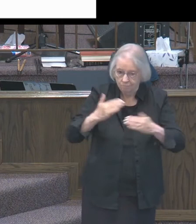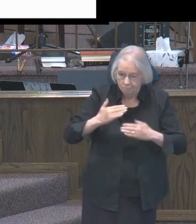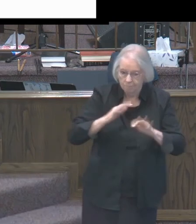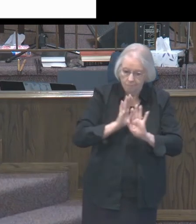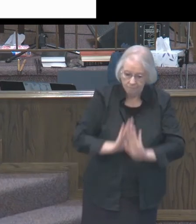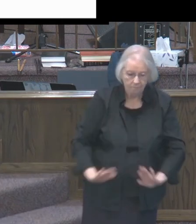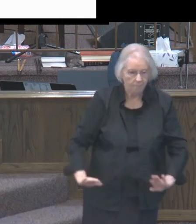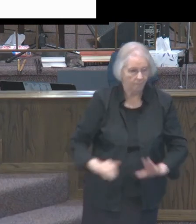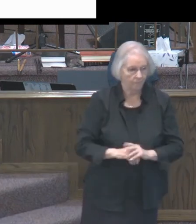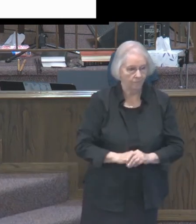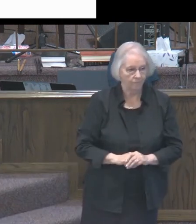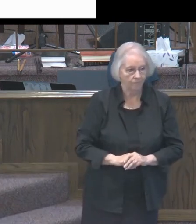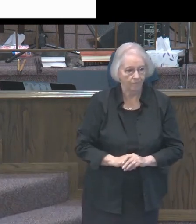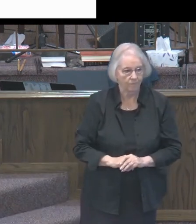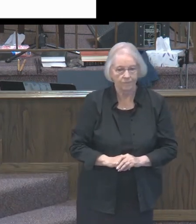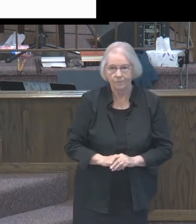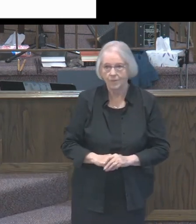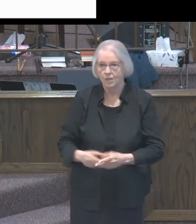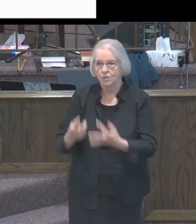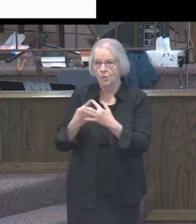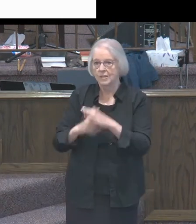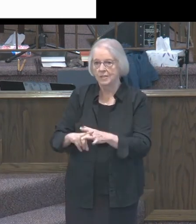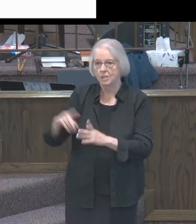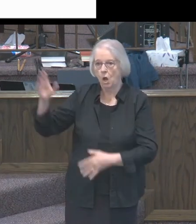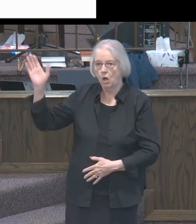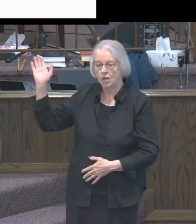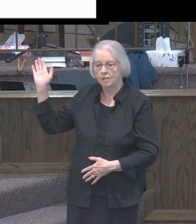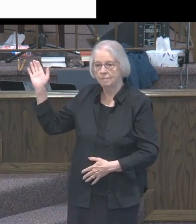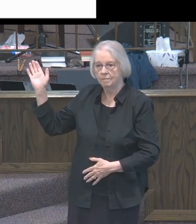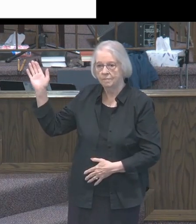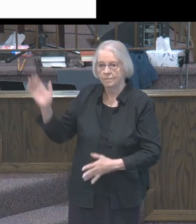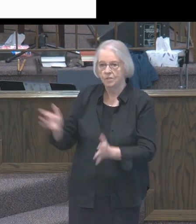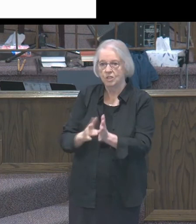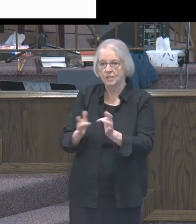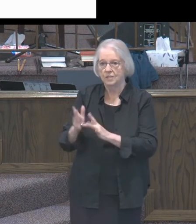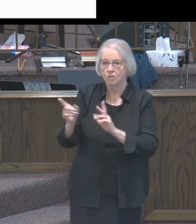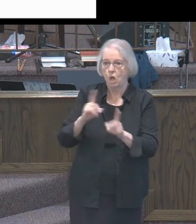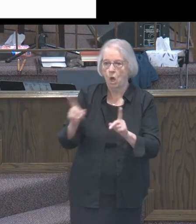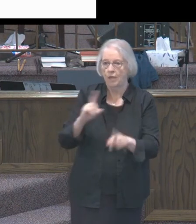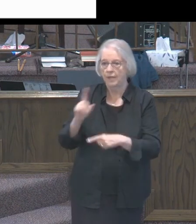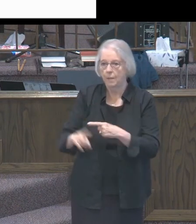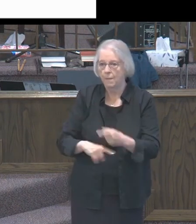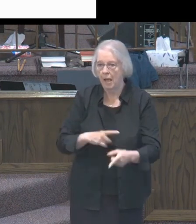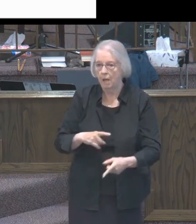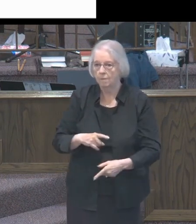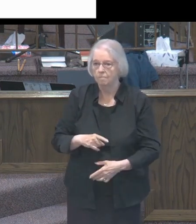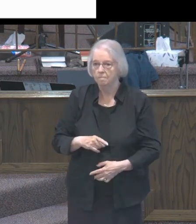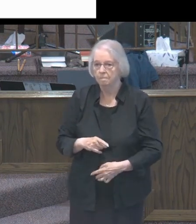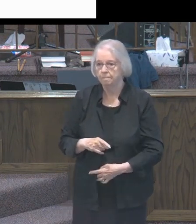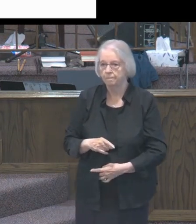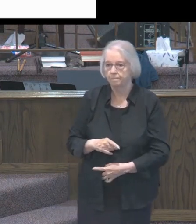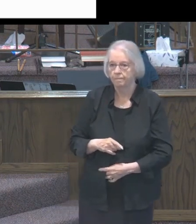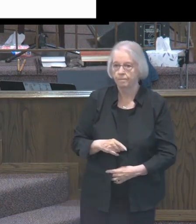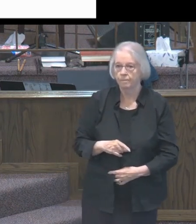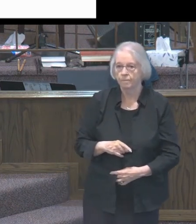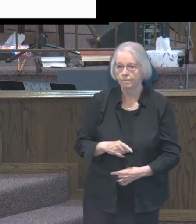murder. Jesus is talking about the second recorded sin in the Bible, all right? In Genesis chapter